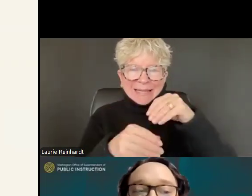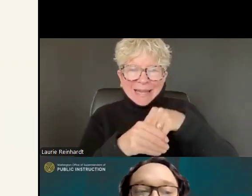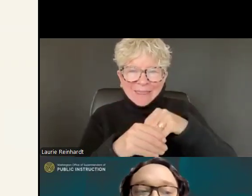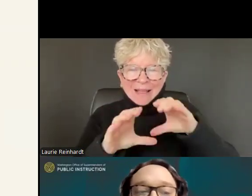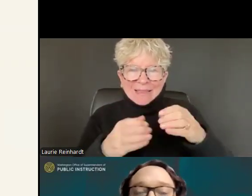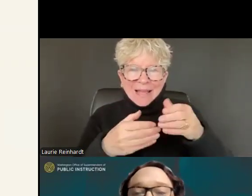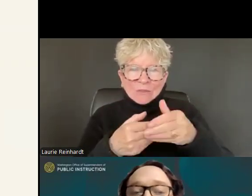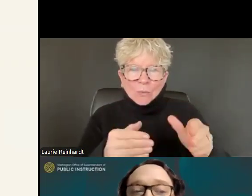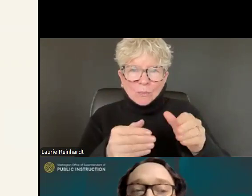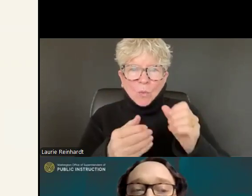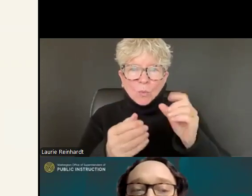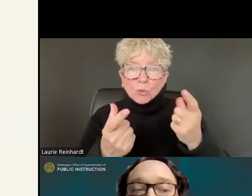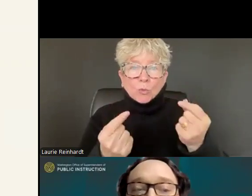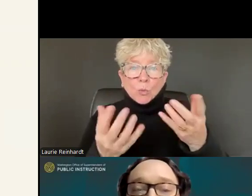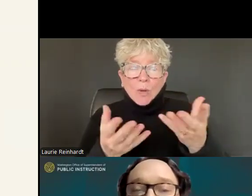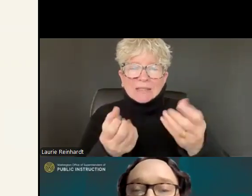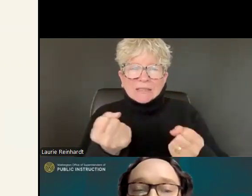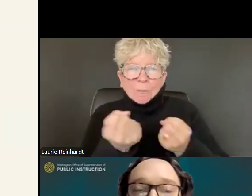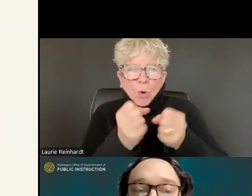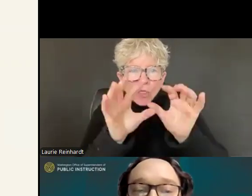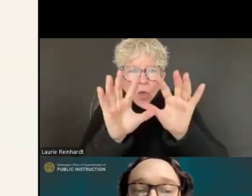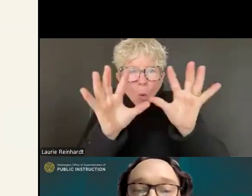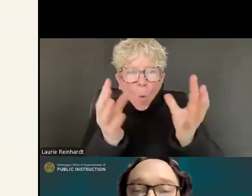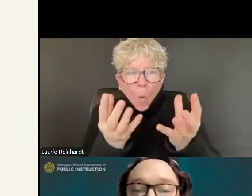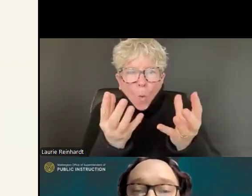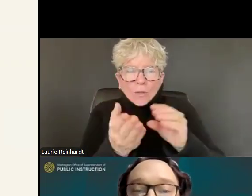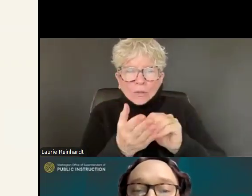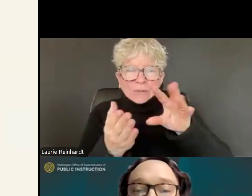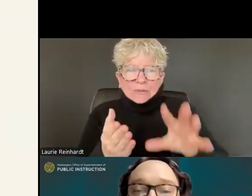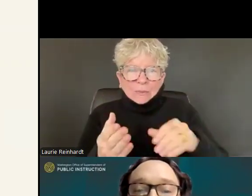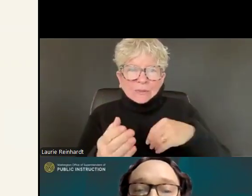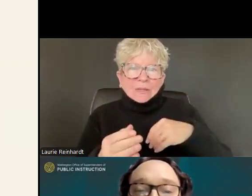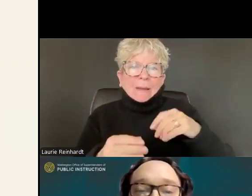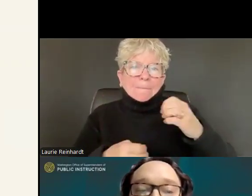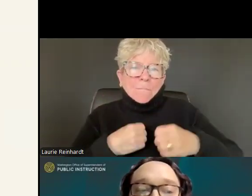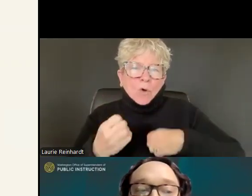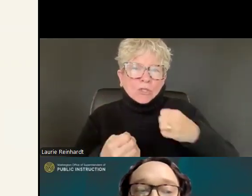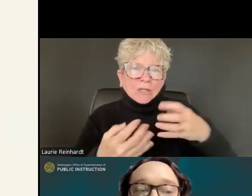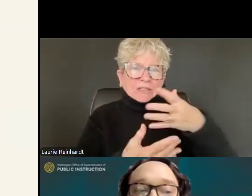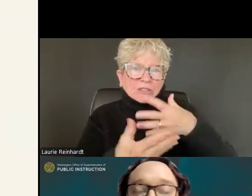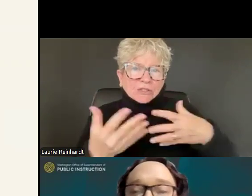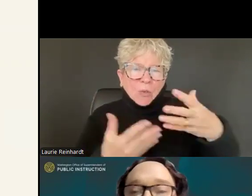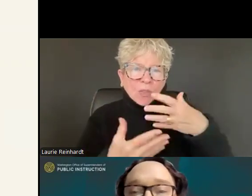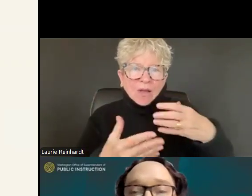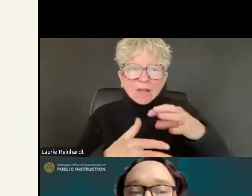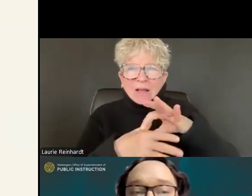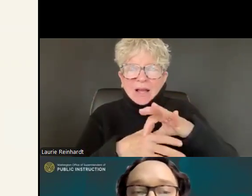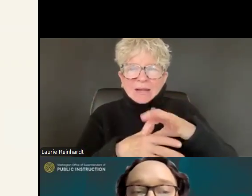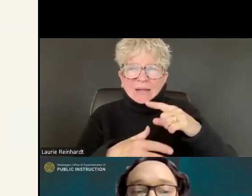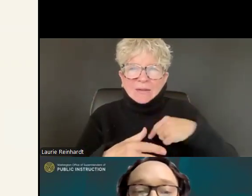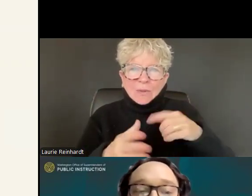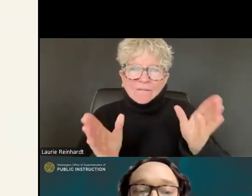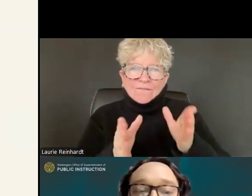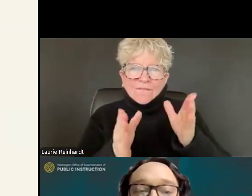supporting schools and delivering clear and intentional social and health content, we can foster a safe and positive learning